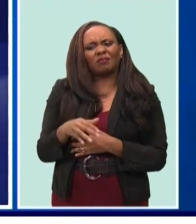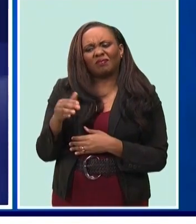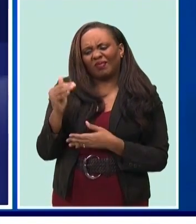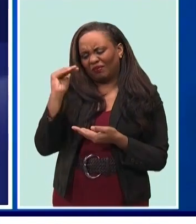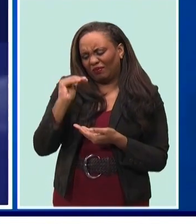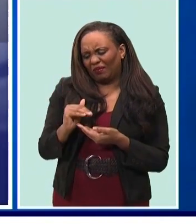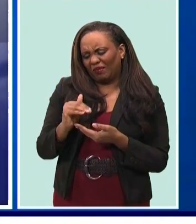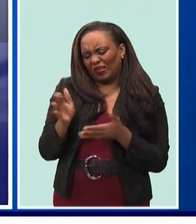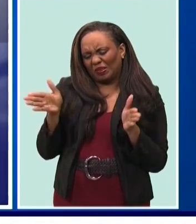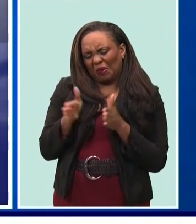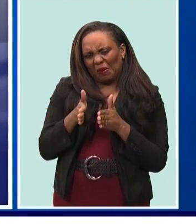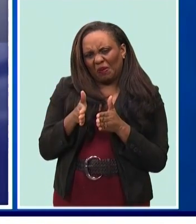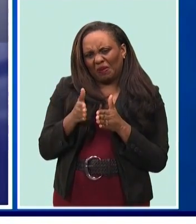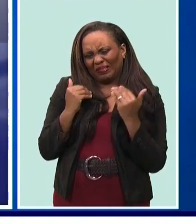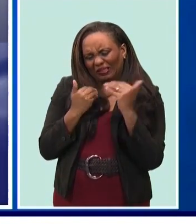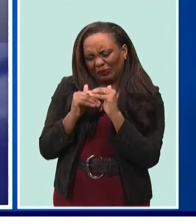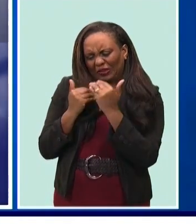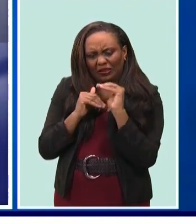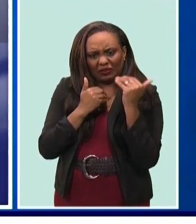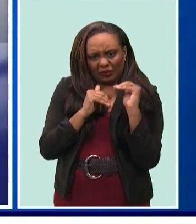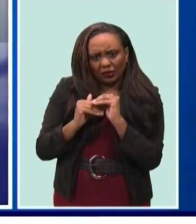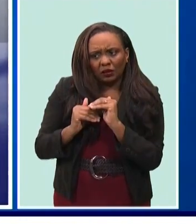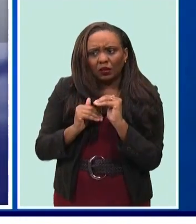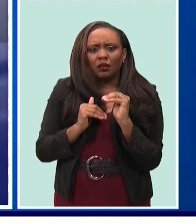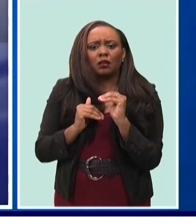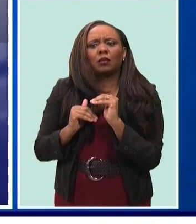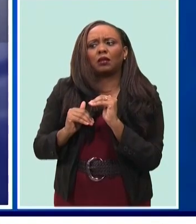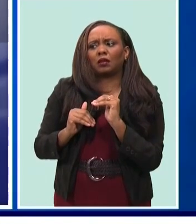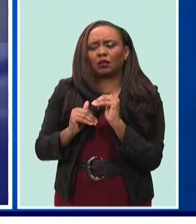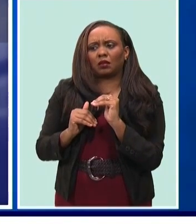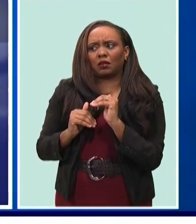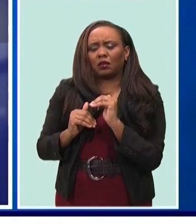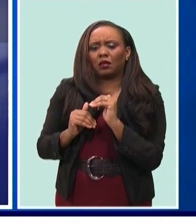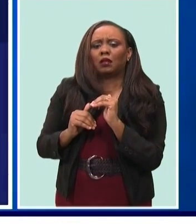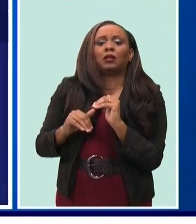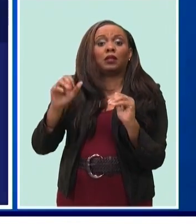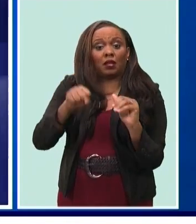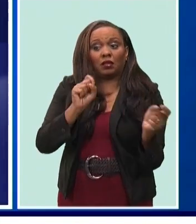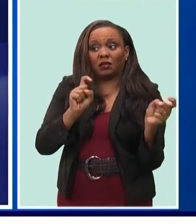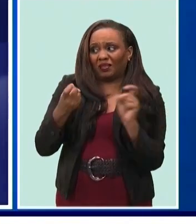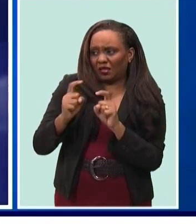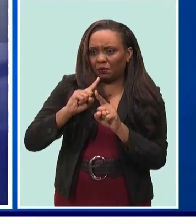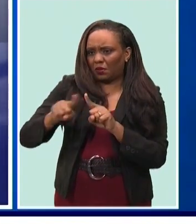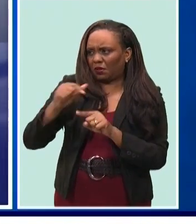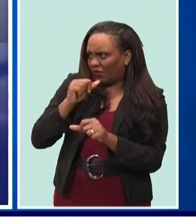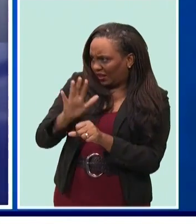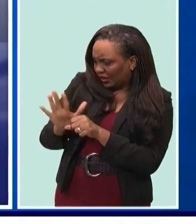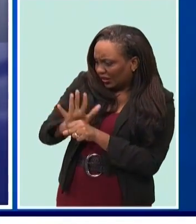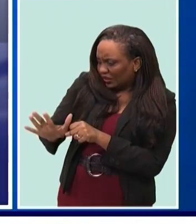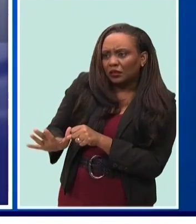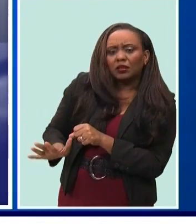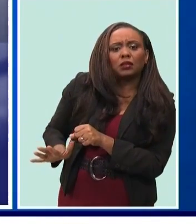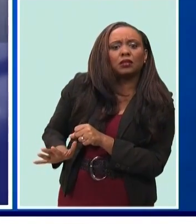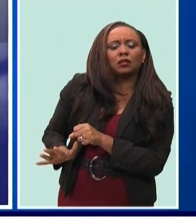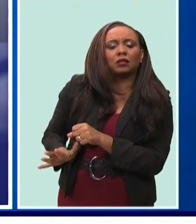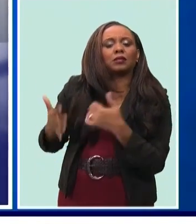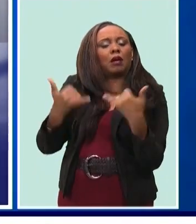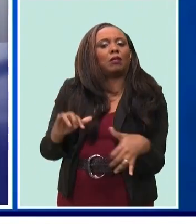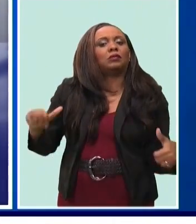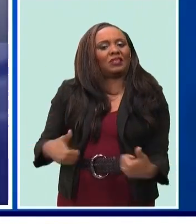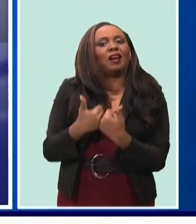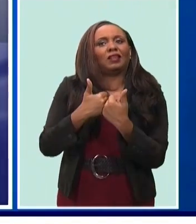as a result, even though you can expect change, you cannot expect enough. So then we are forced to challenge